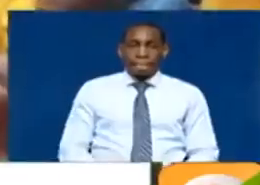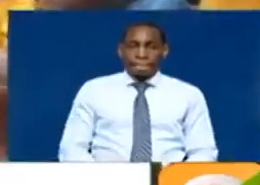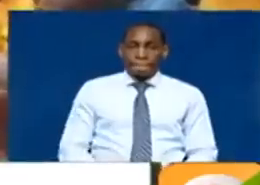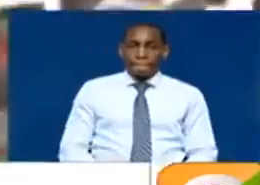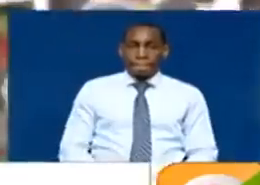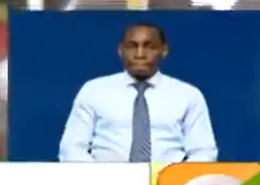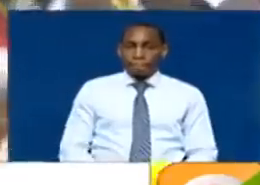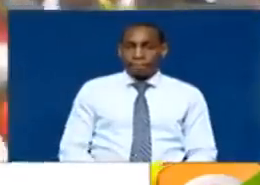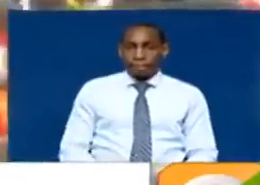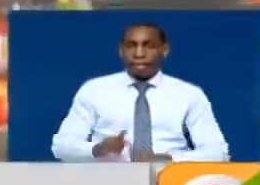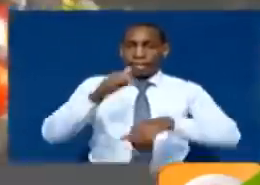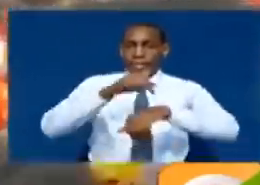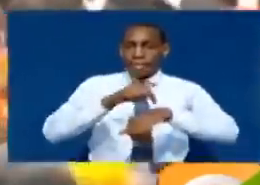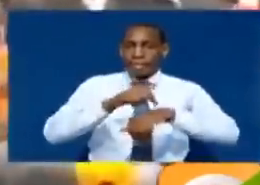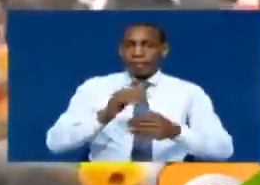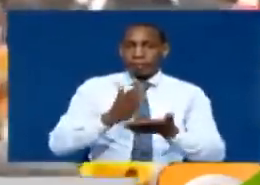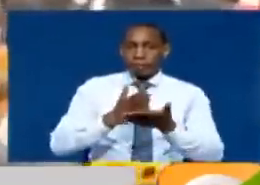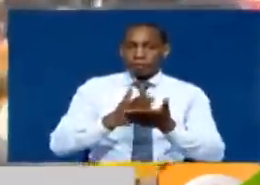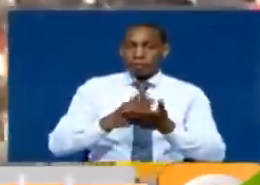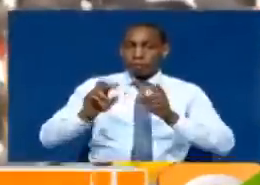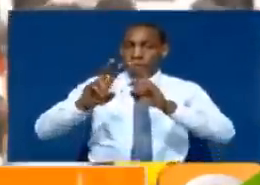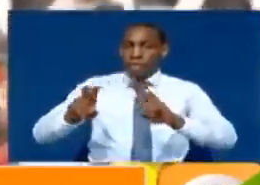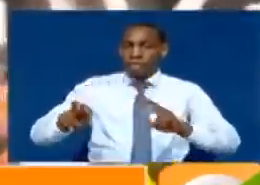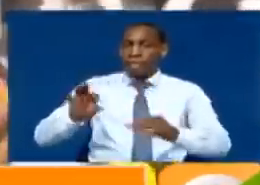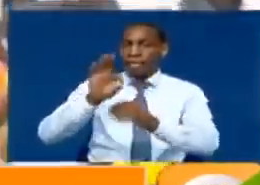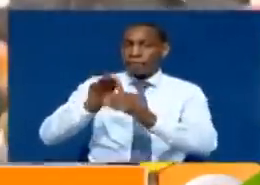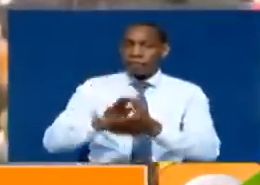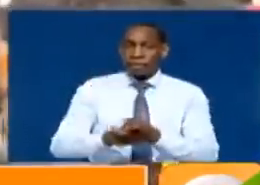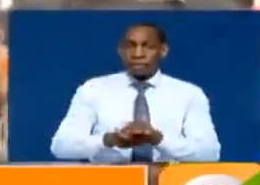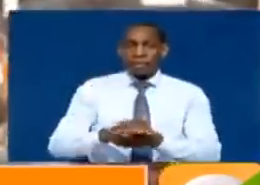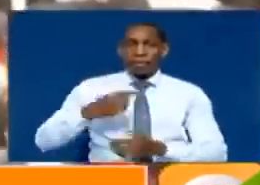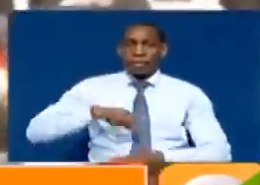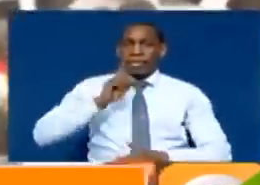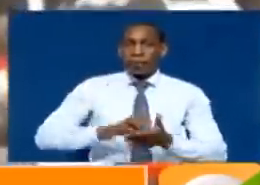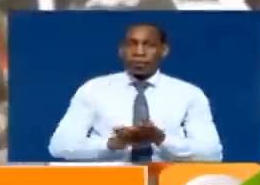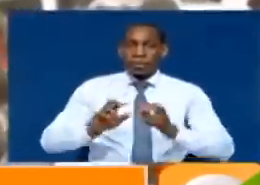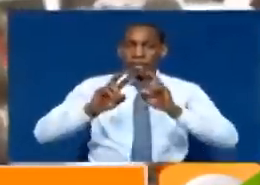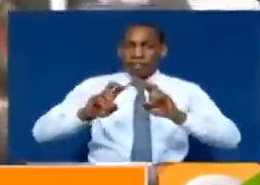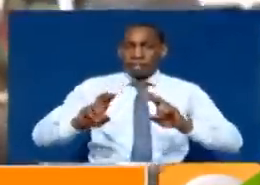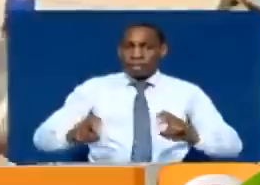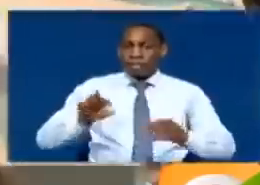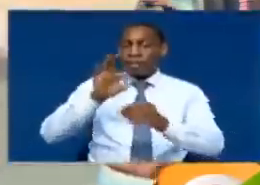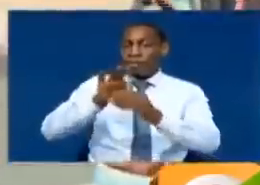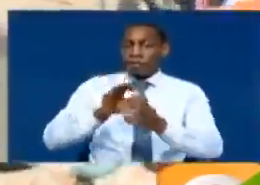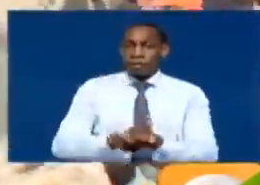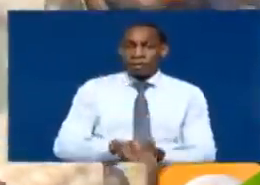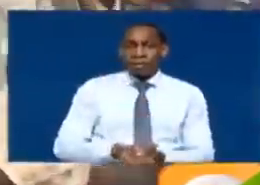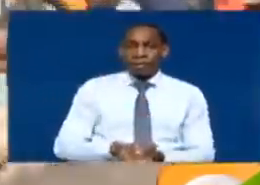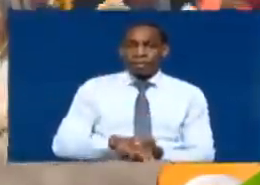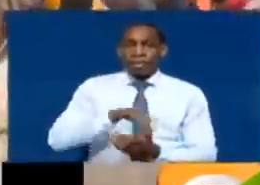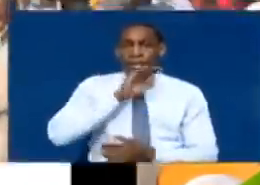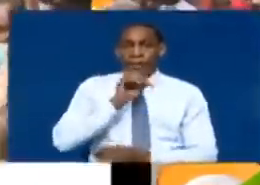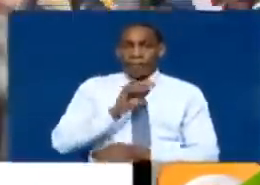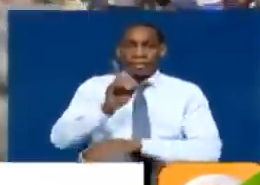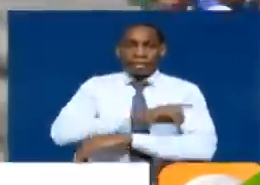ajabu. Ni wakati wa kuenda kusaka kura. Tunasema operation saka kura. Dinga's day